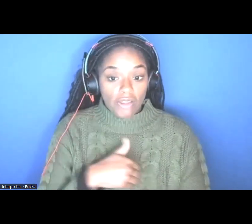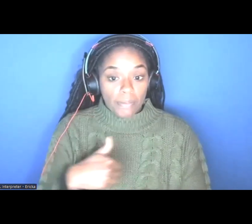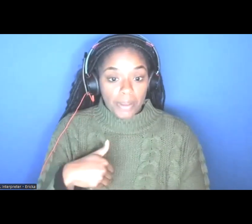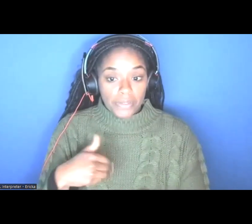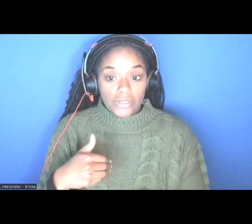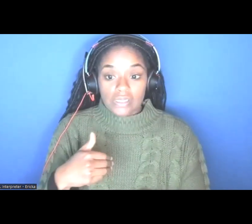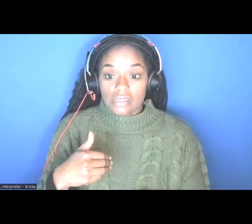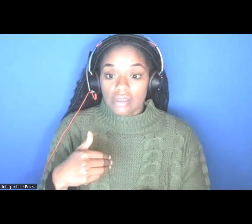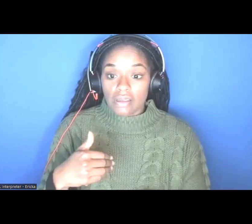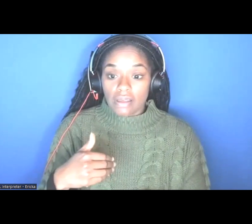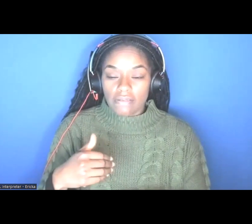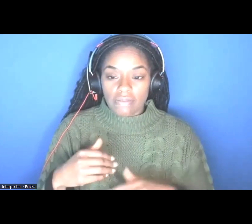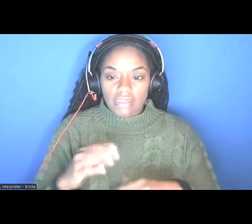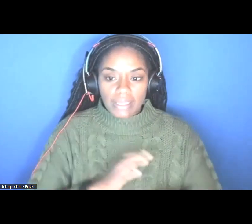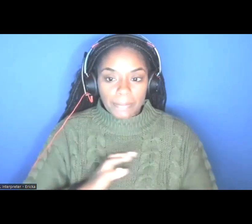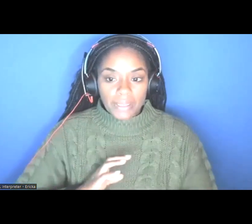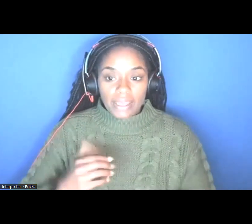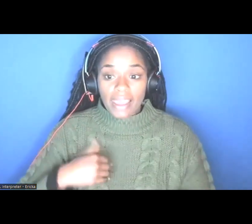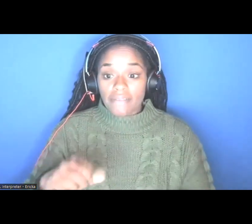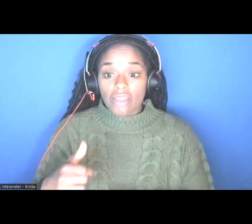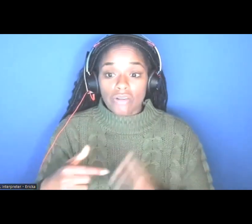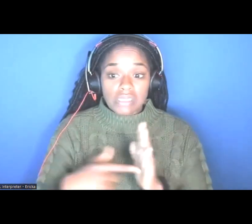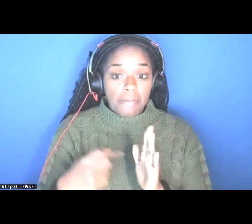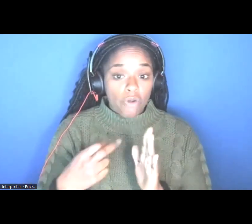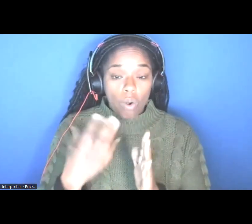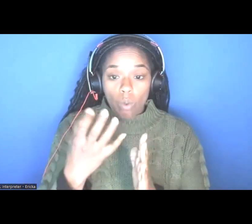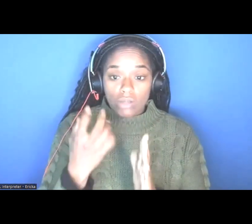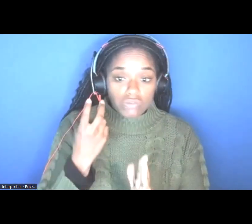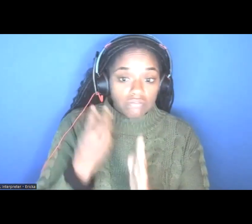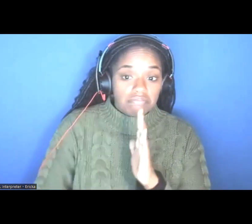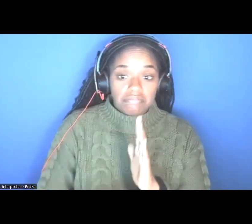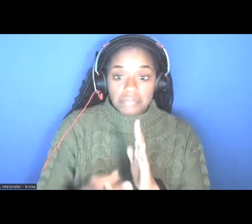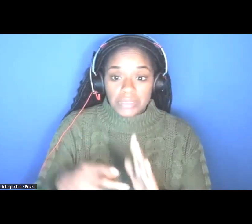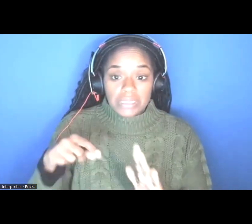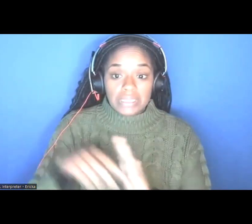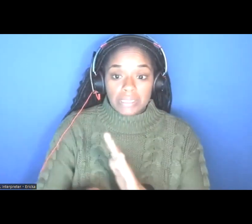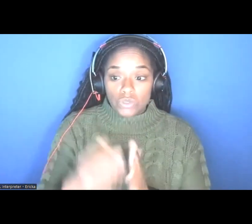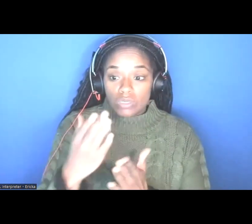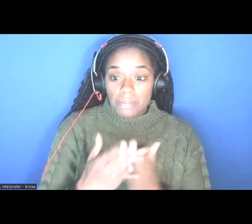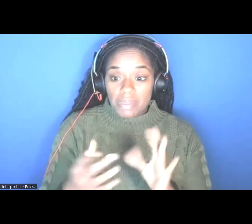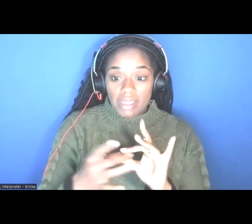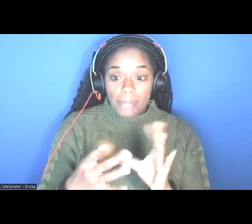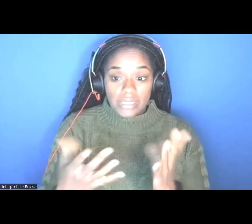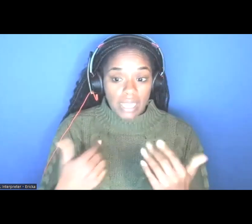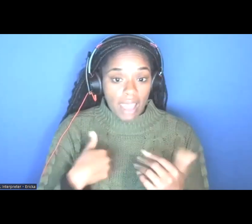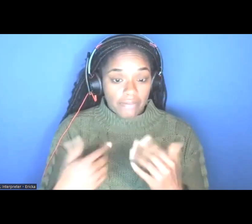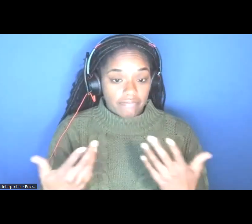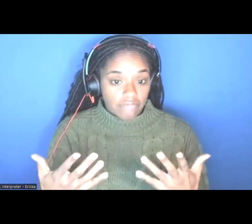have other examples or want to delve in deeper to some of the comments I've made. So I'll pause there.